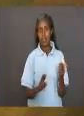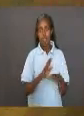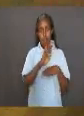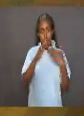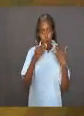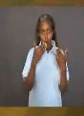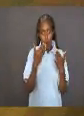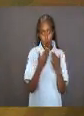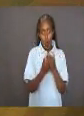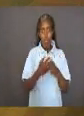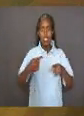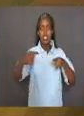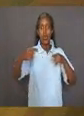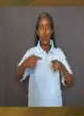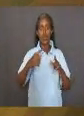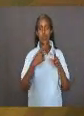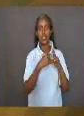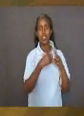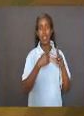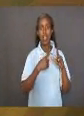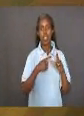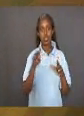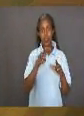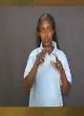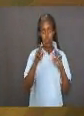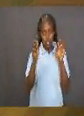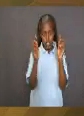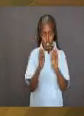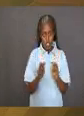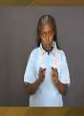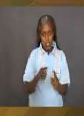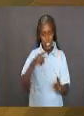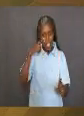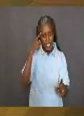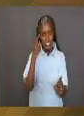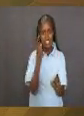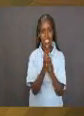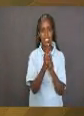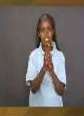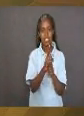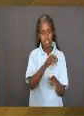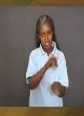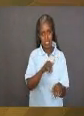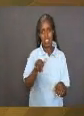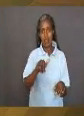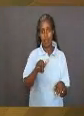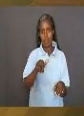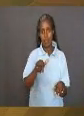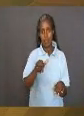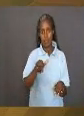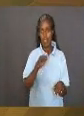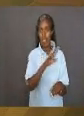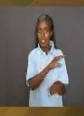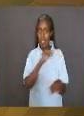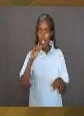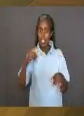All the corresponding angles of the two shapes are exactly the same,